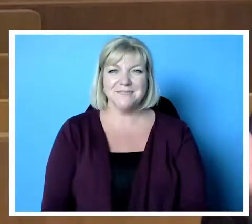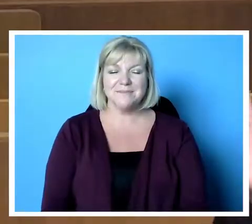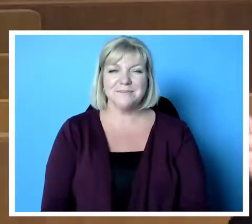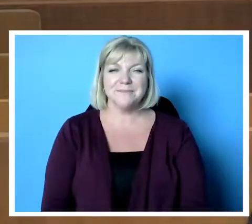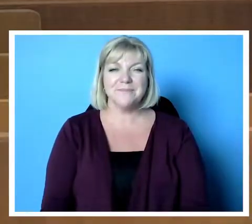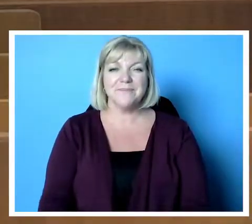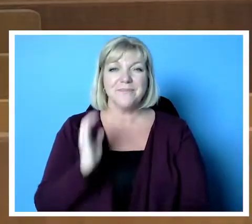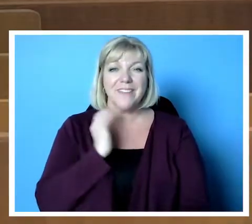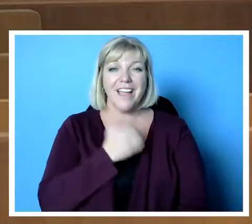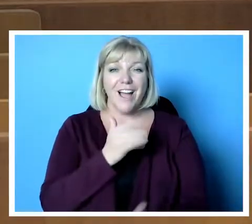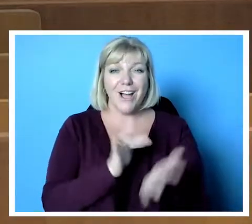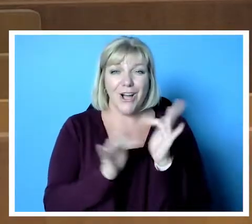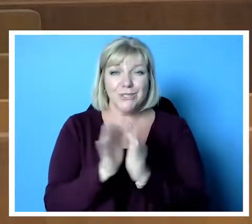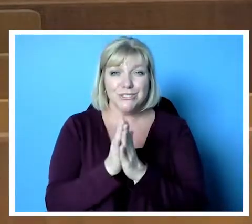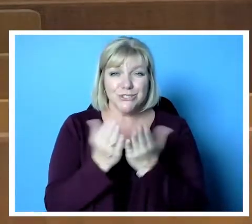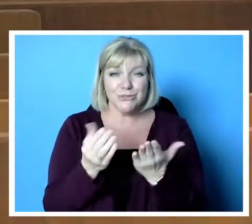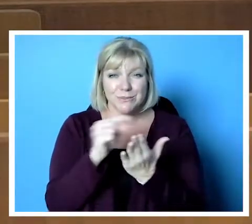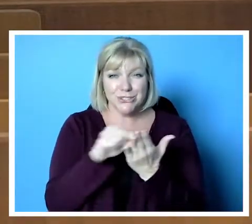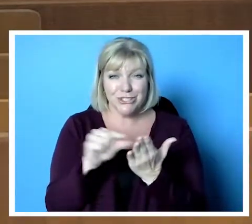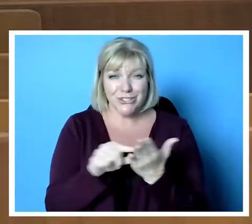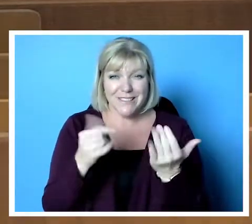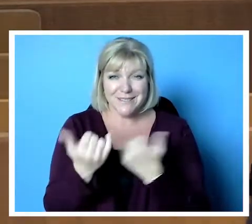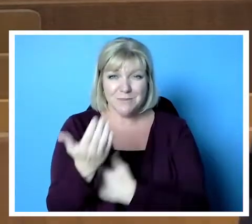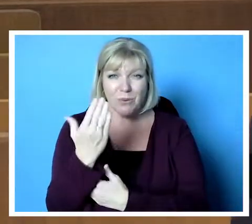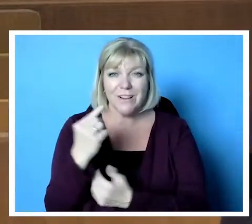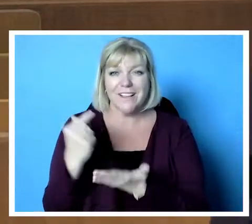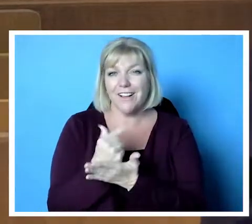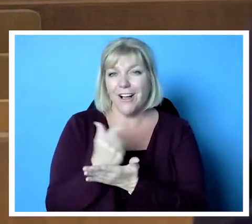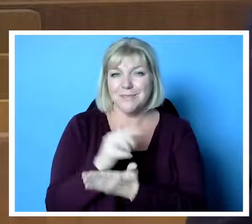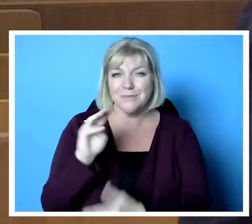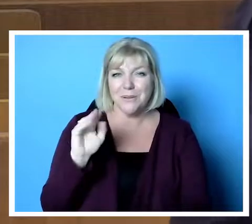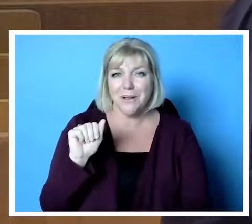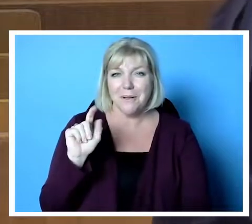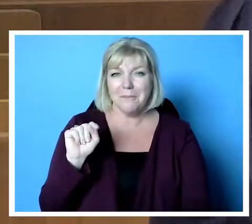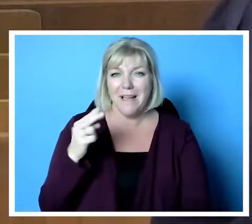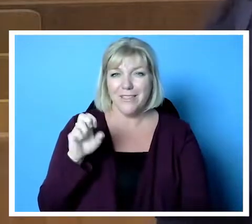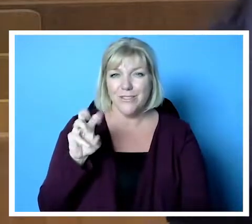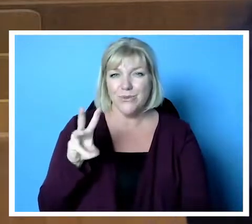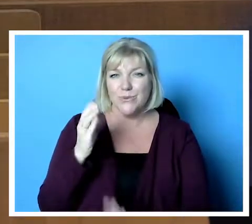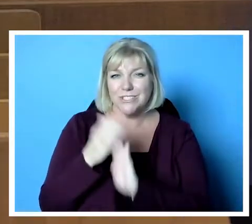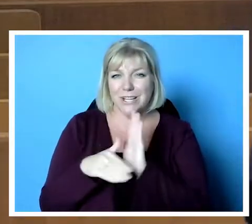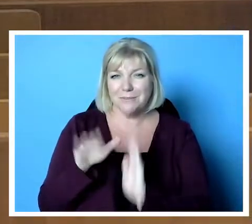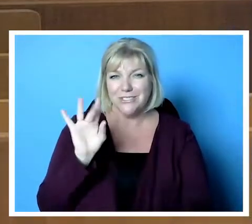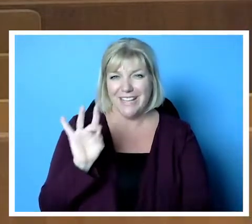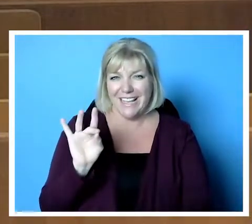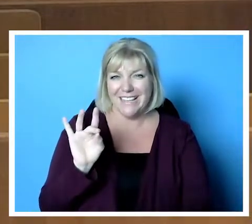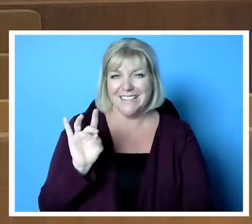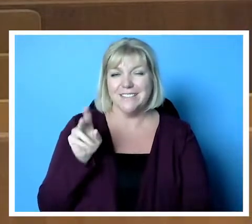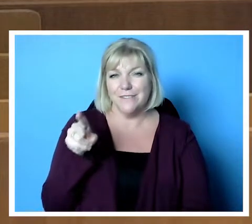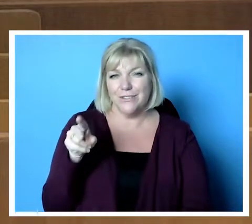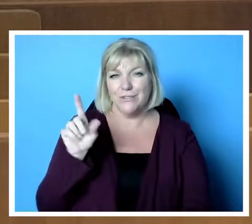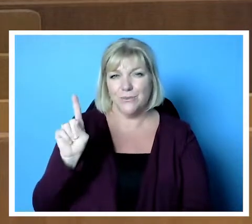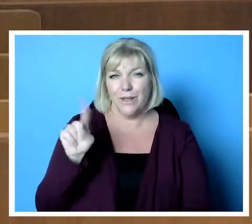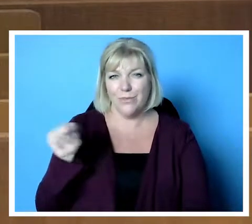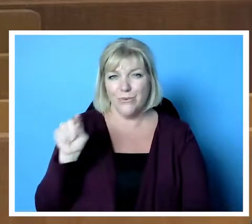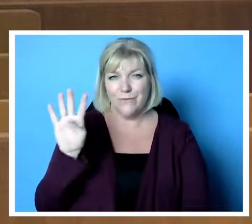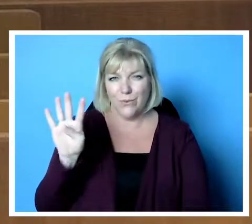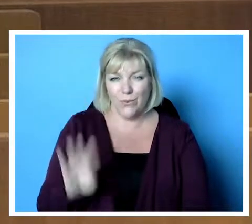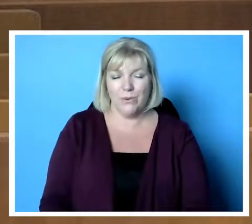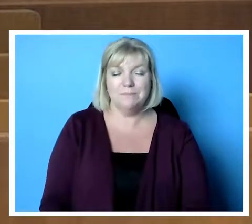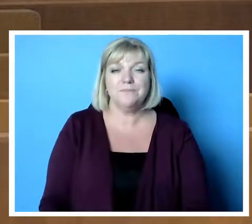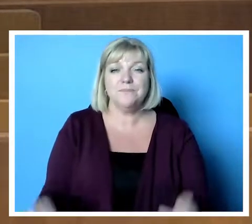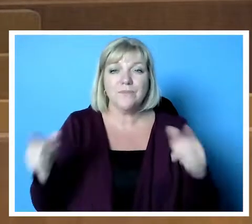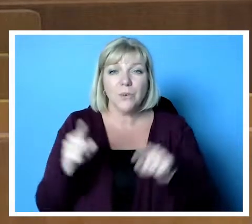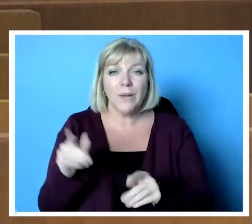Our scripture this morning comes from the Gospel of Matthew, chapter 8, verses 1 through 4. When Jesus had come